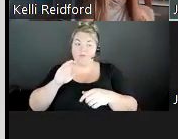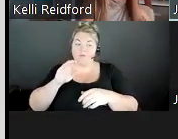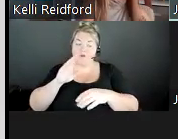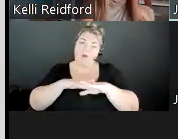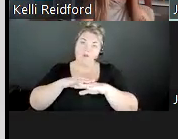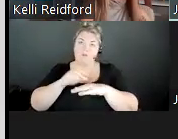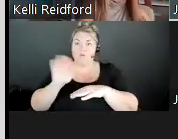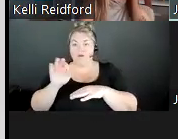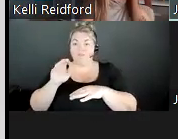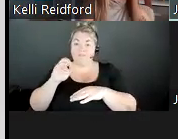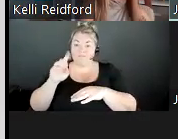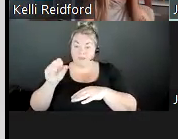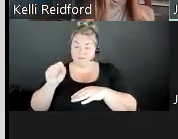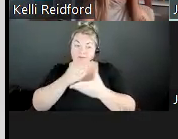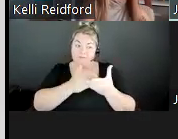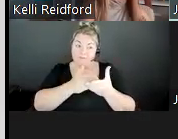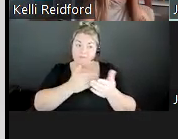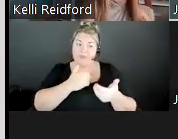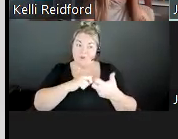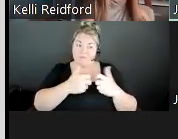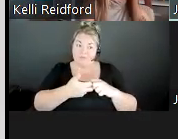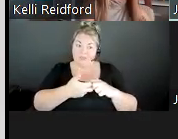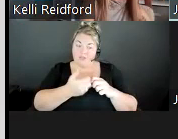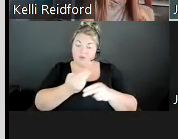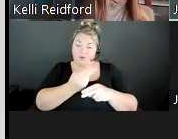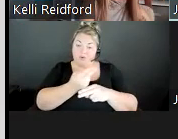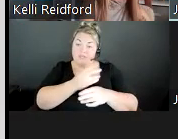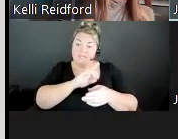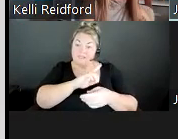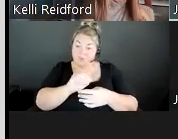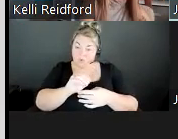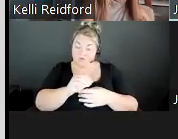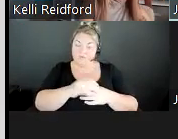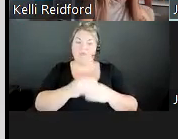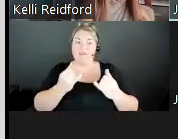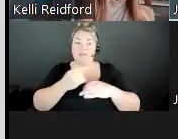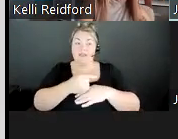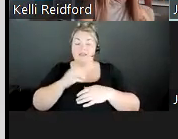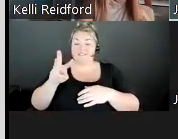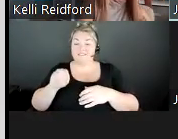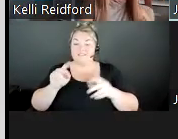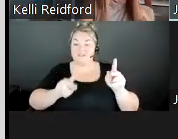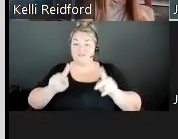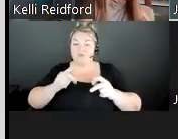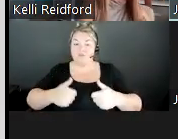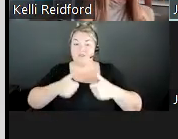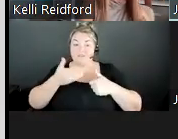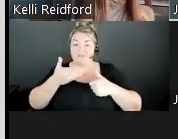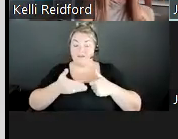them had problematic use disorders. Today, 60 individuals live here, and